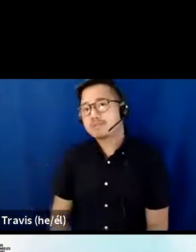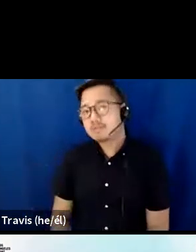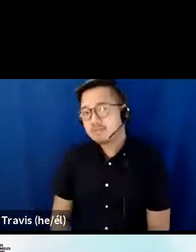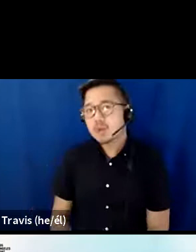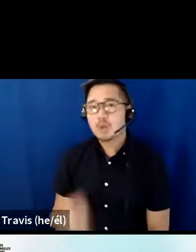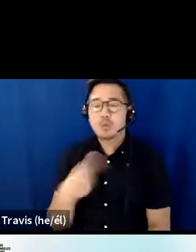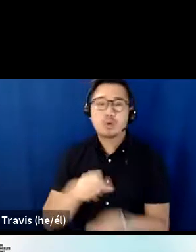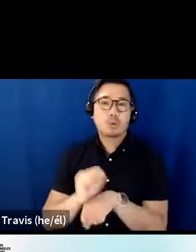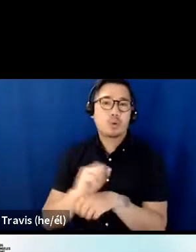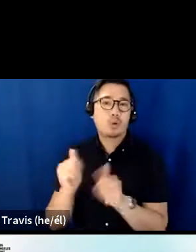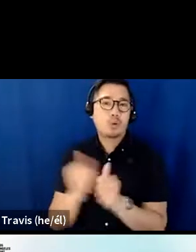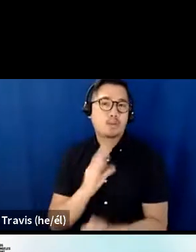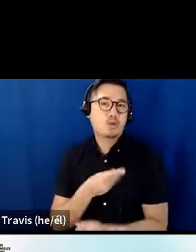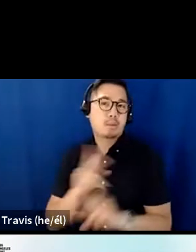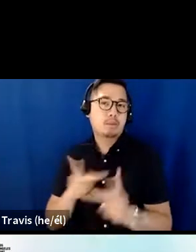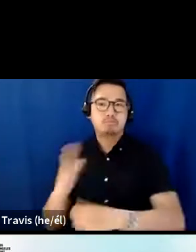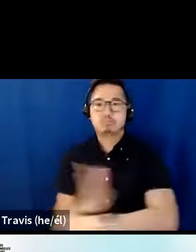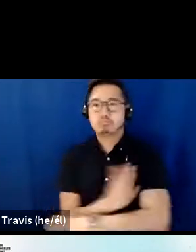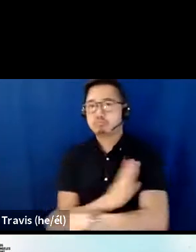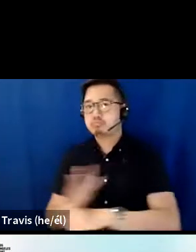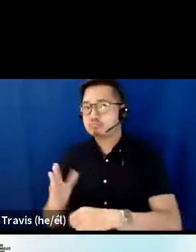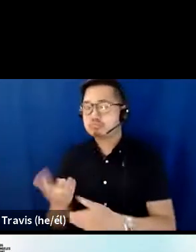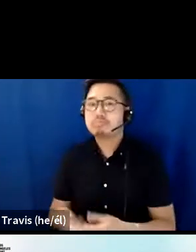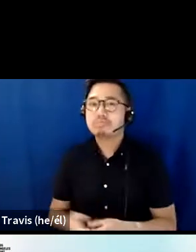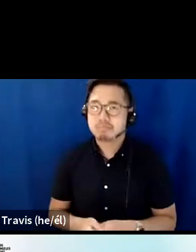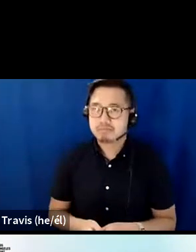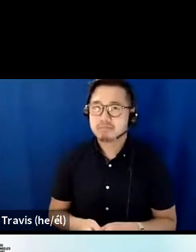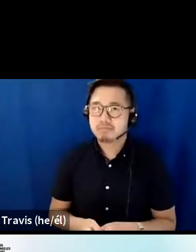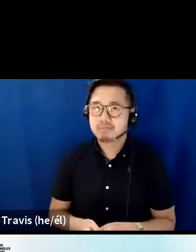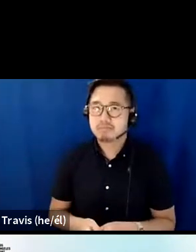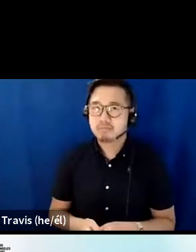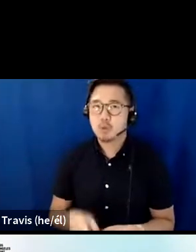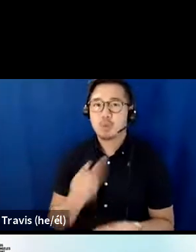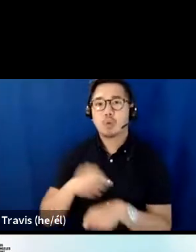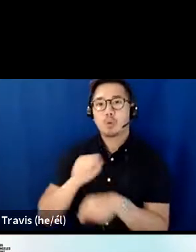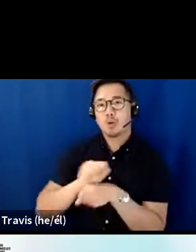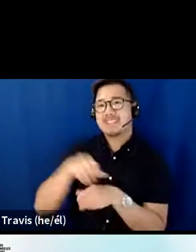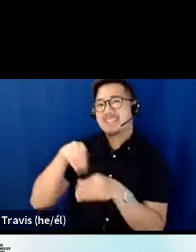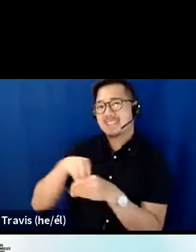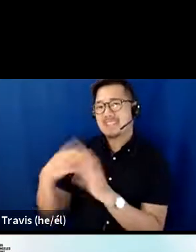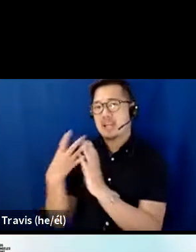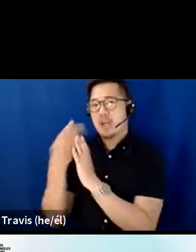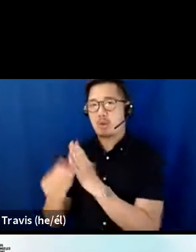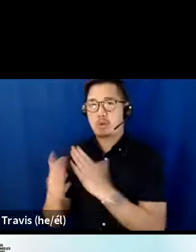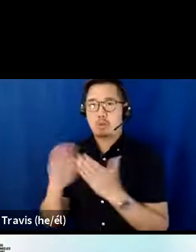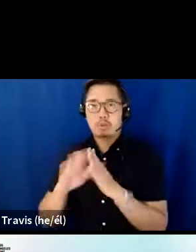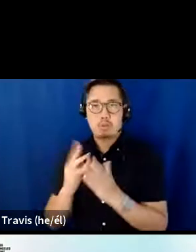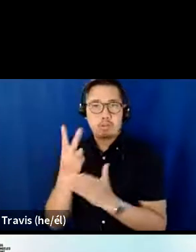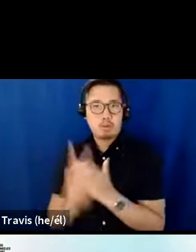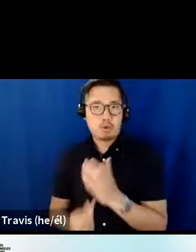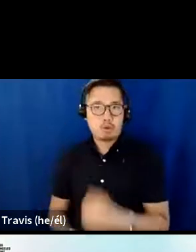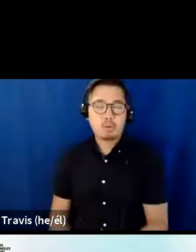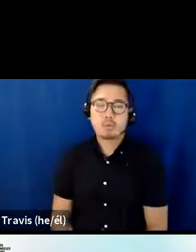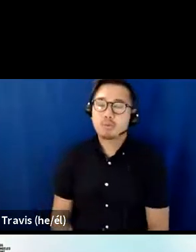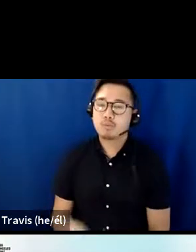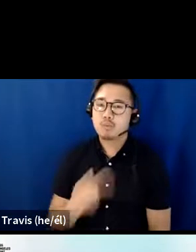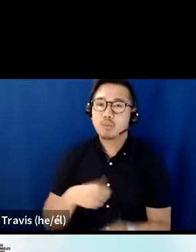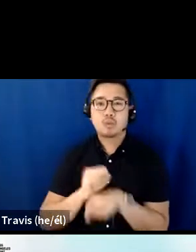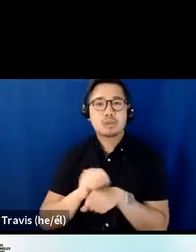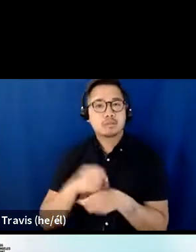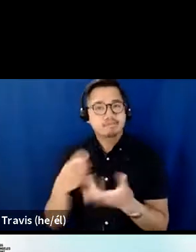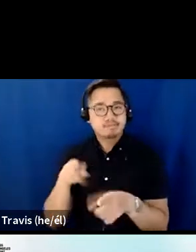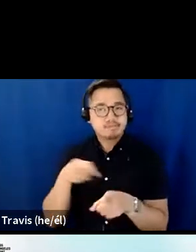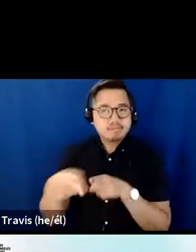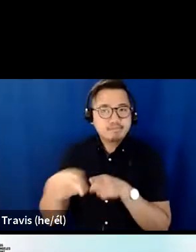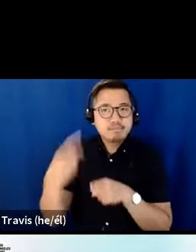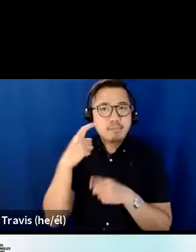spectrum, who are AFAB folk. We have worked in and out of community. We do work in, mental health.